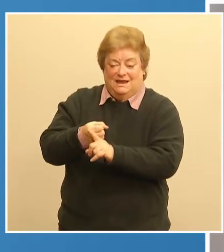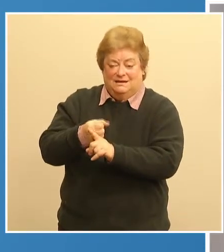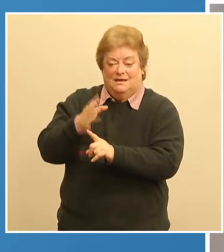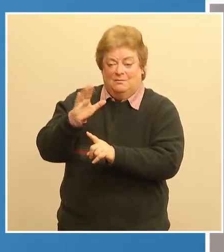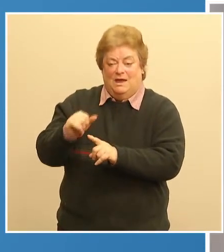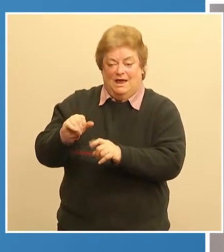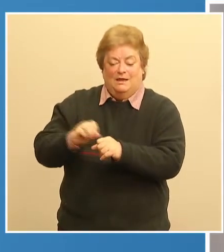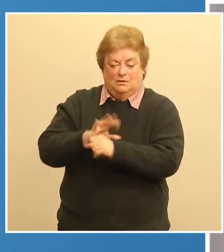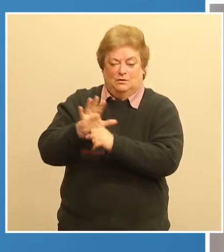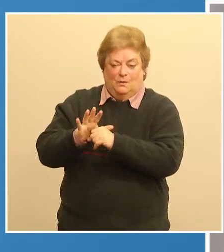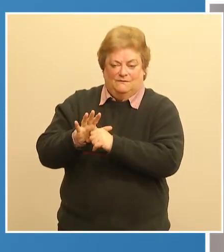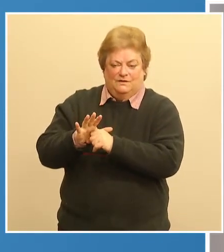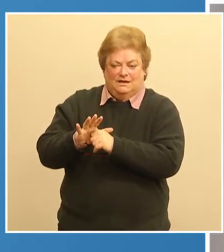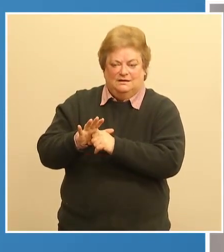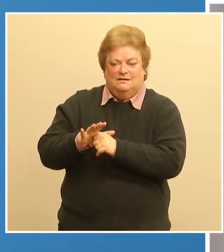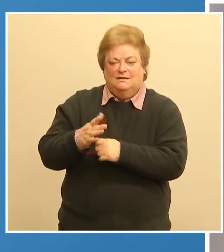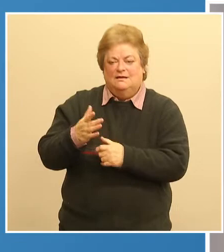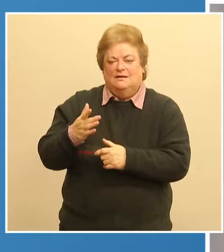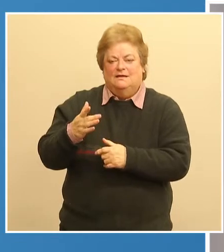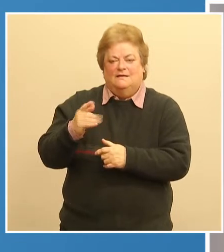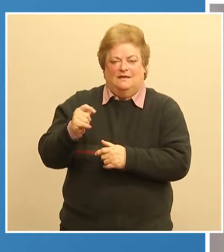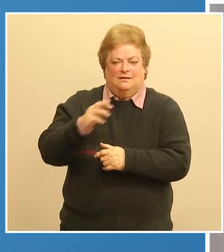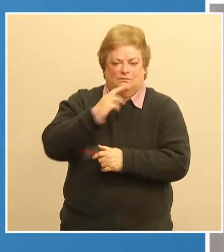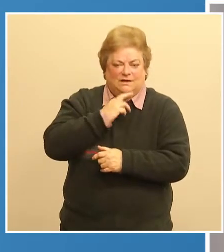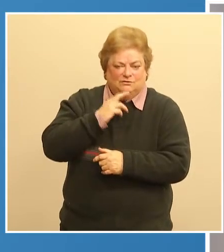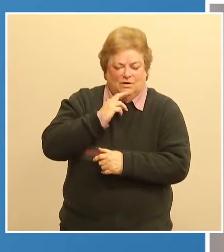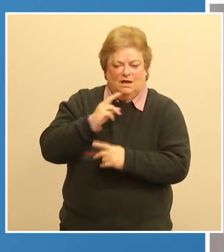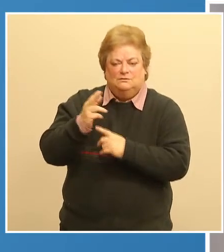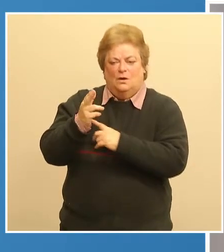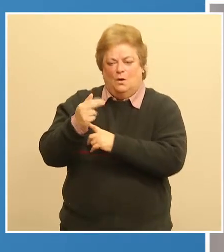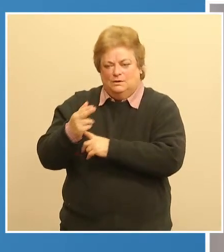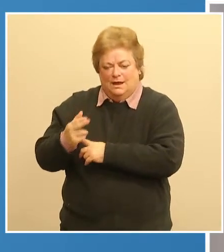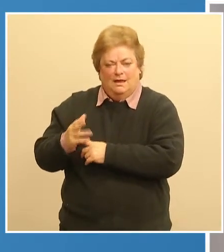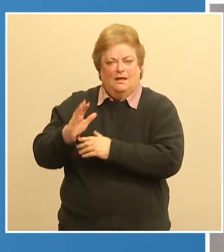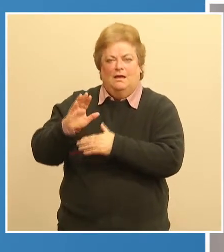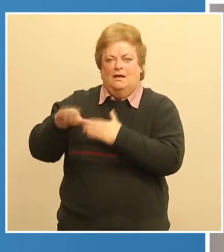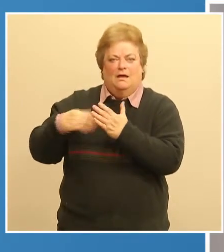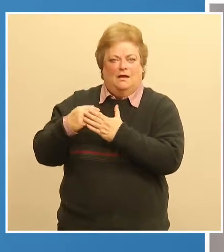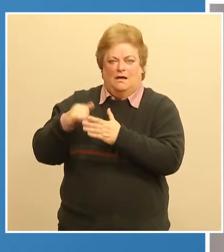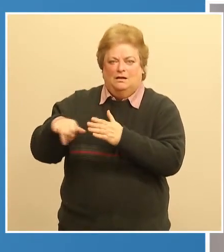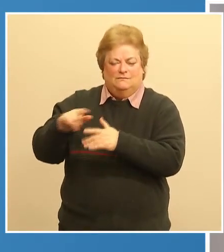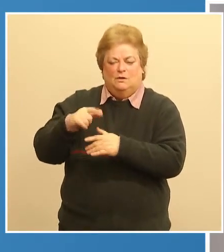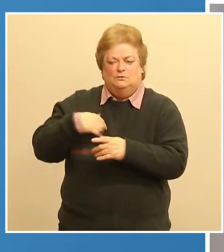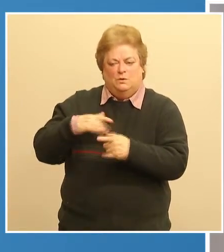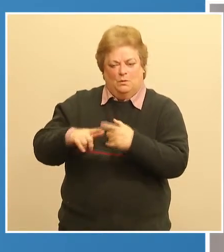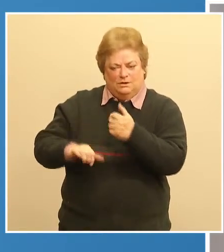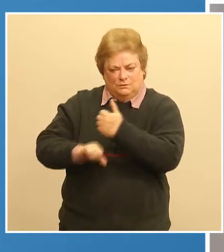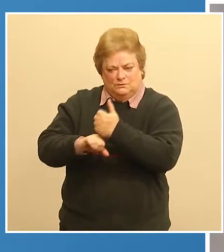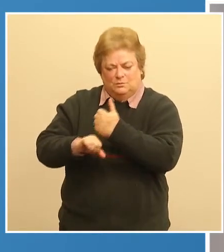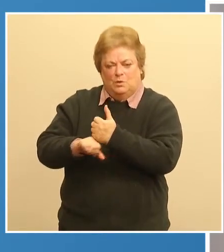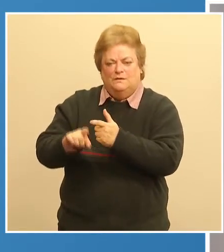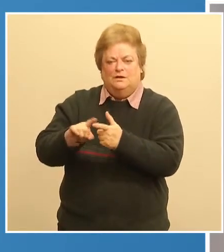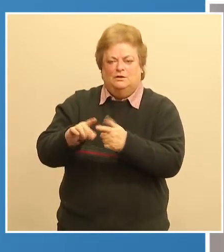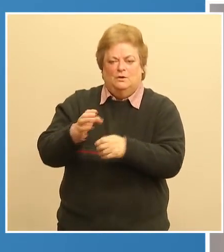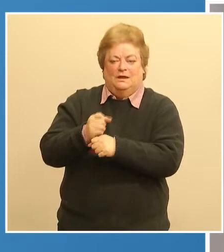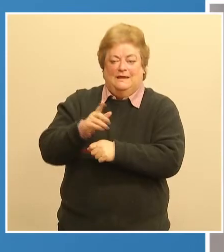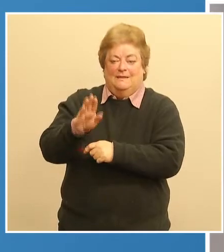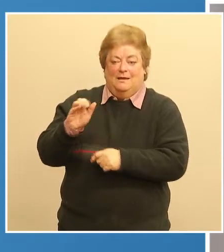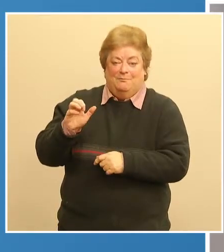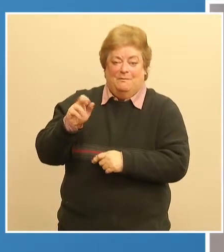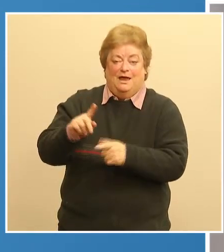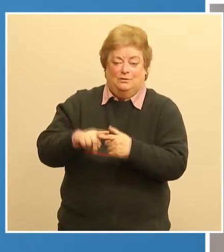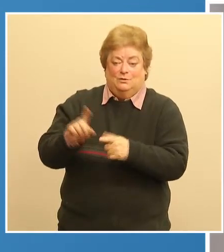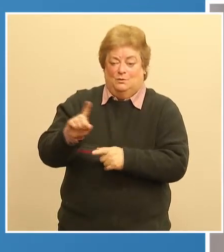by the pandemic. Our hospitality industry, of course, everyone is very concerned and wanting to support and getting them back to where they were before